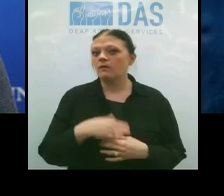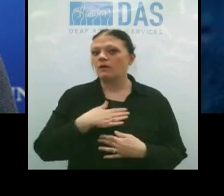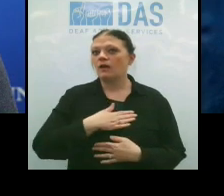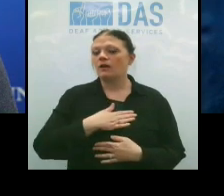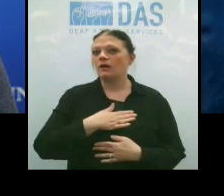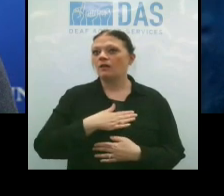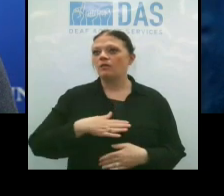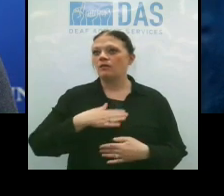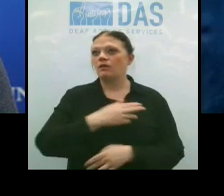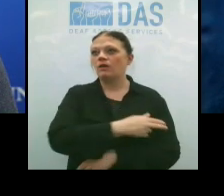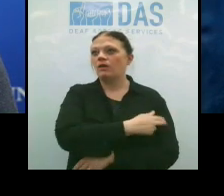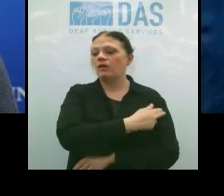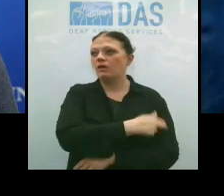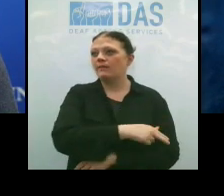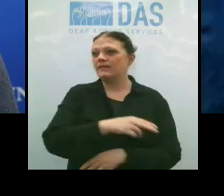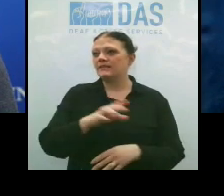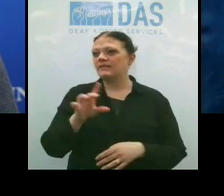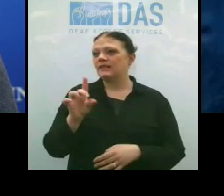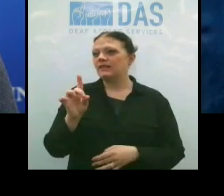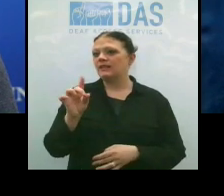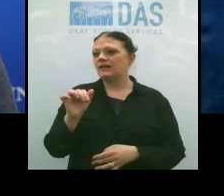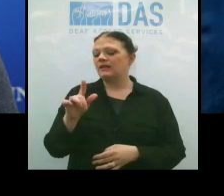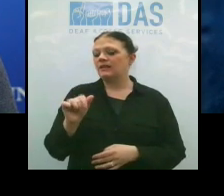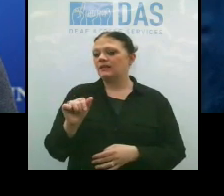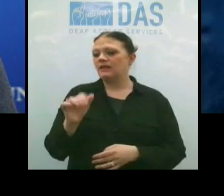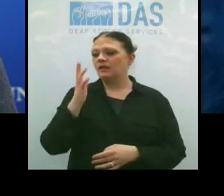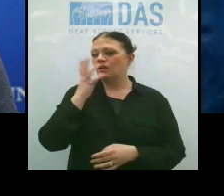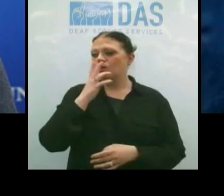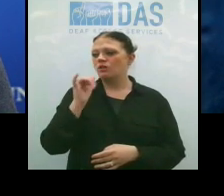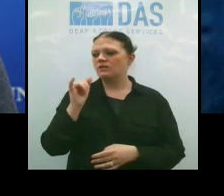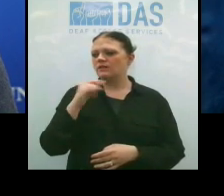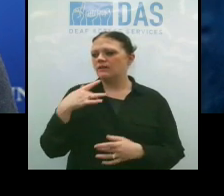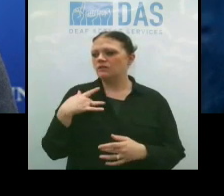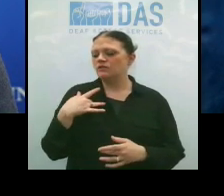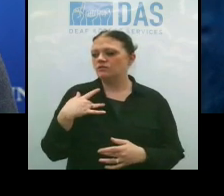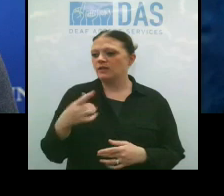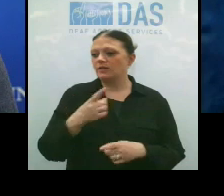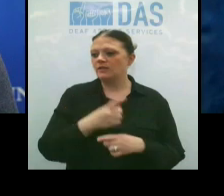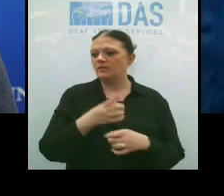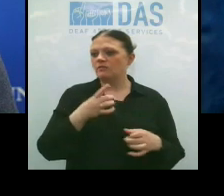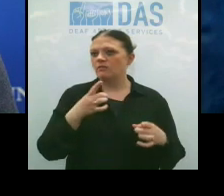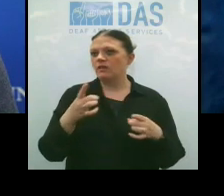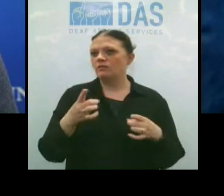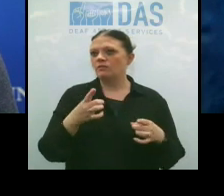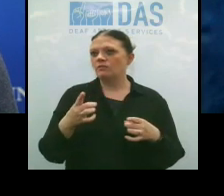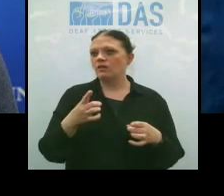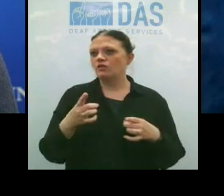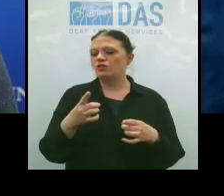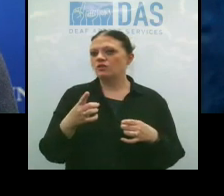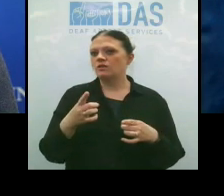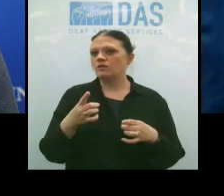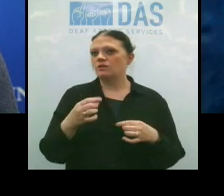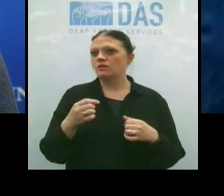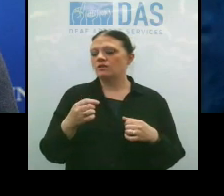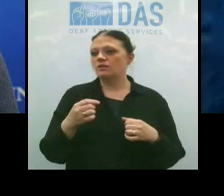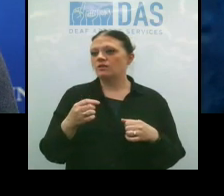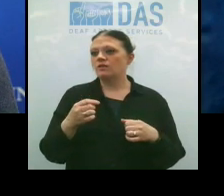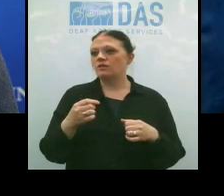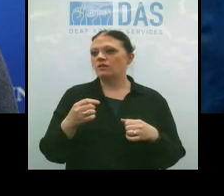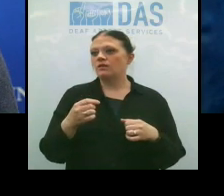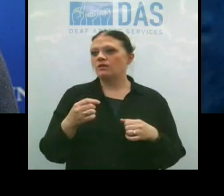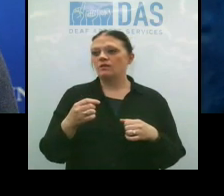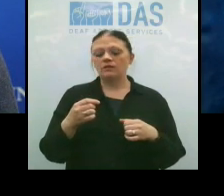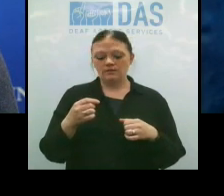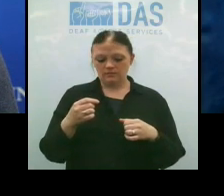data does look like it's trending in the right direction, minus the last few days worth of data that you've noted.